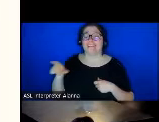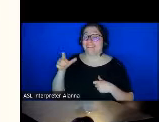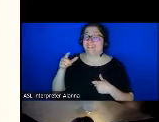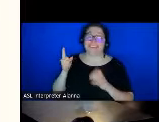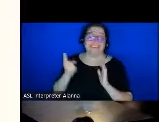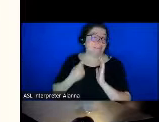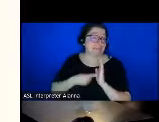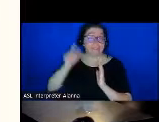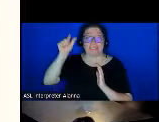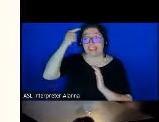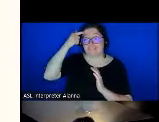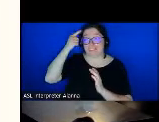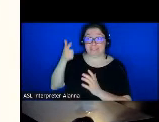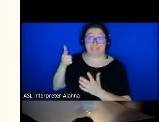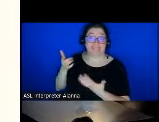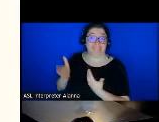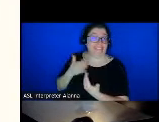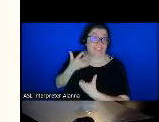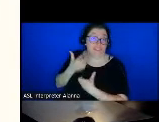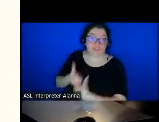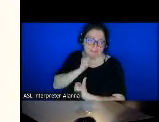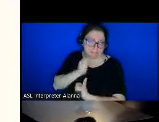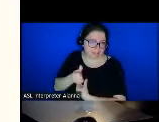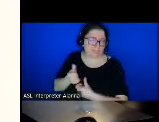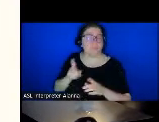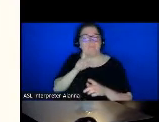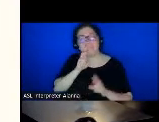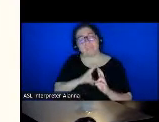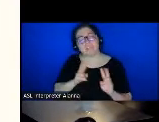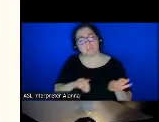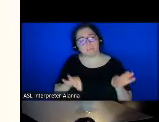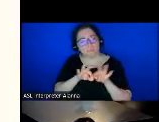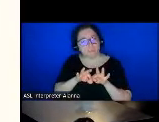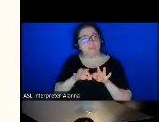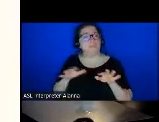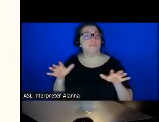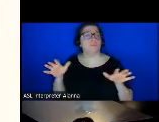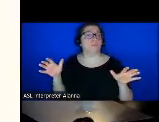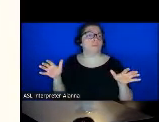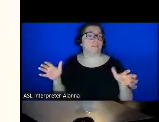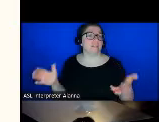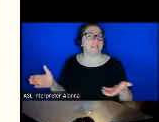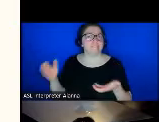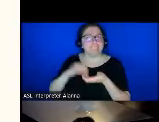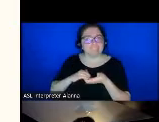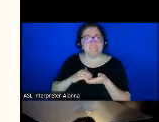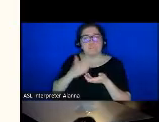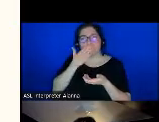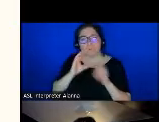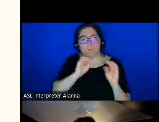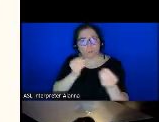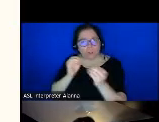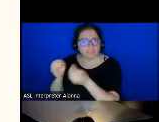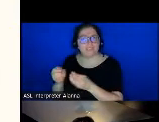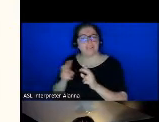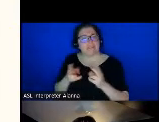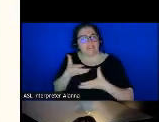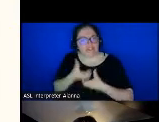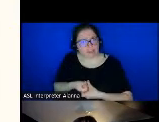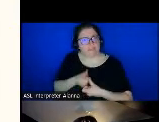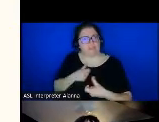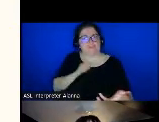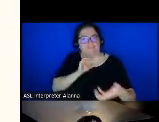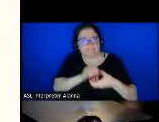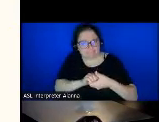source so it's important to form partners um find your key organizations that can really reach your population and